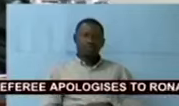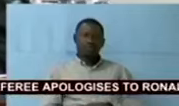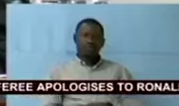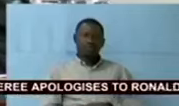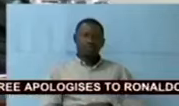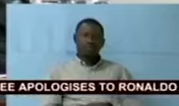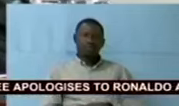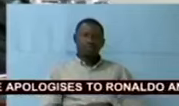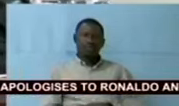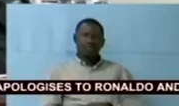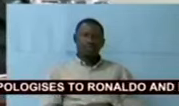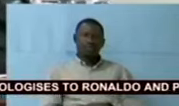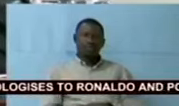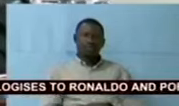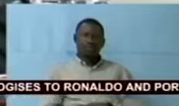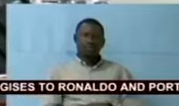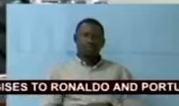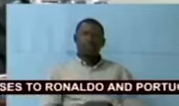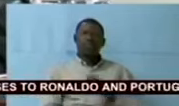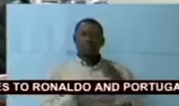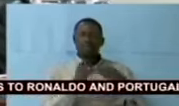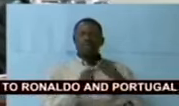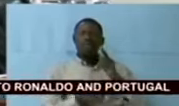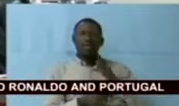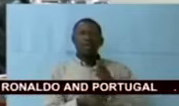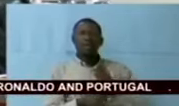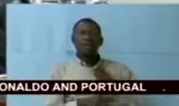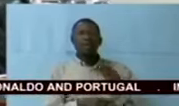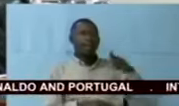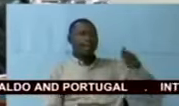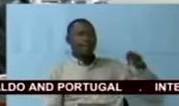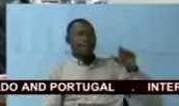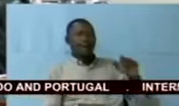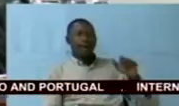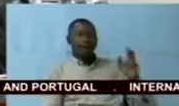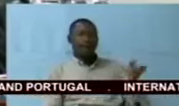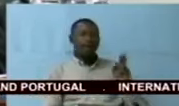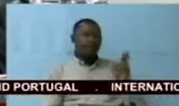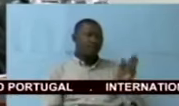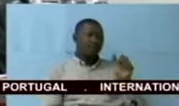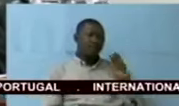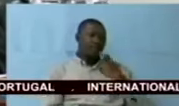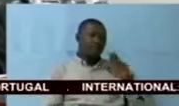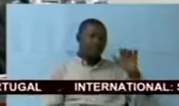But then Pahari was Solicitor General.